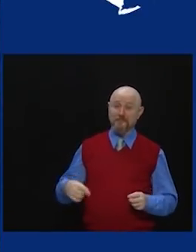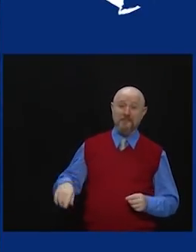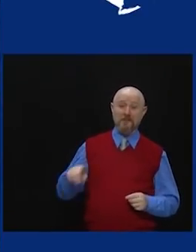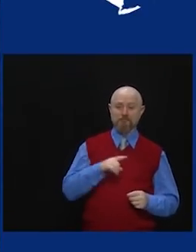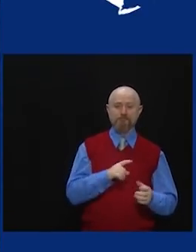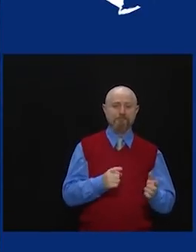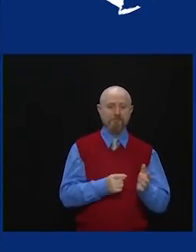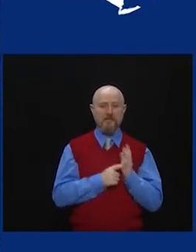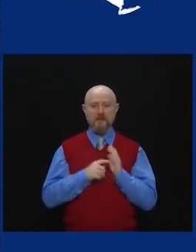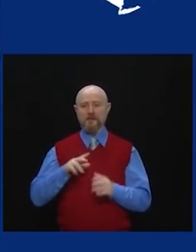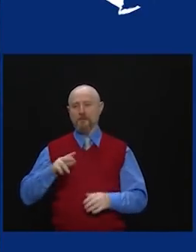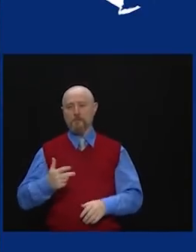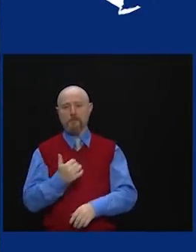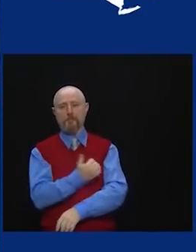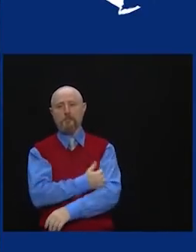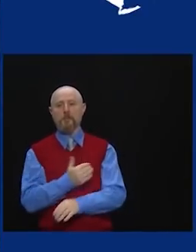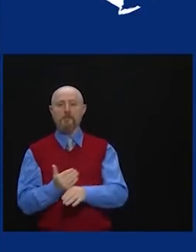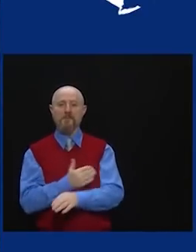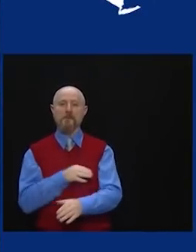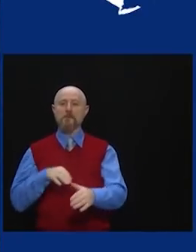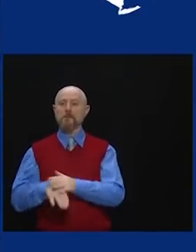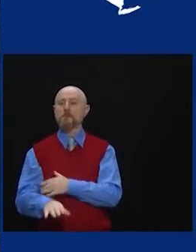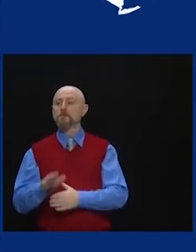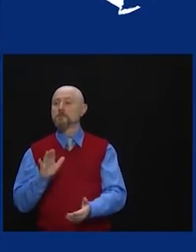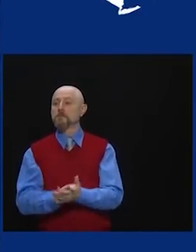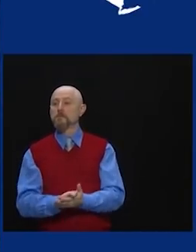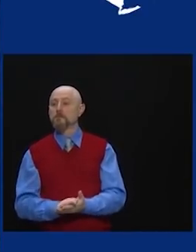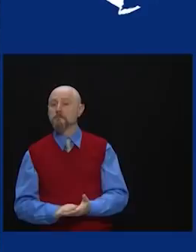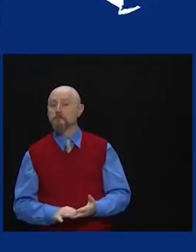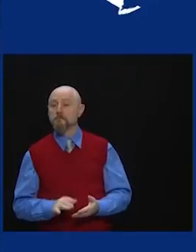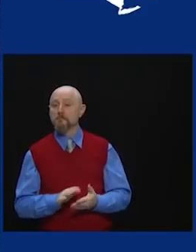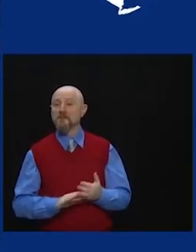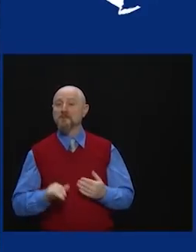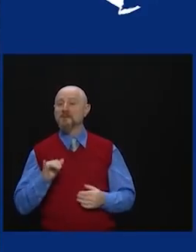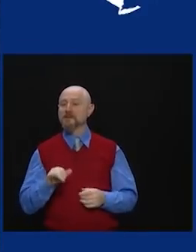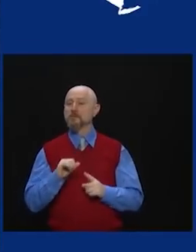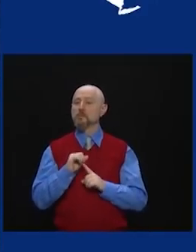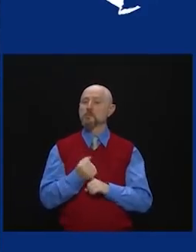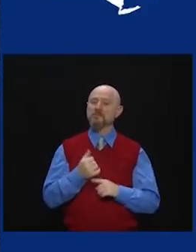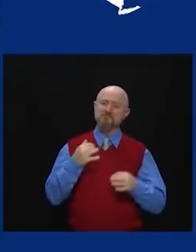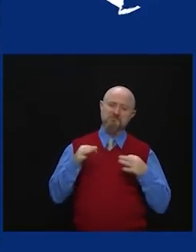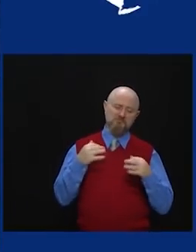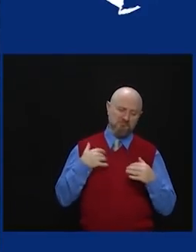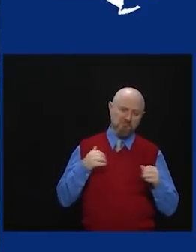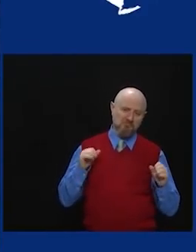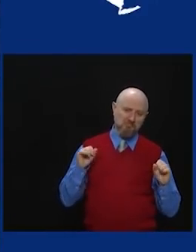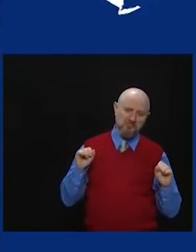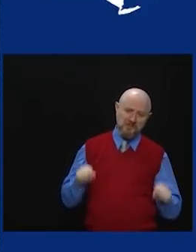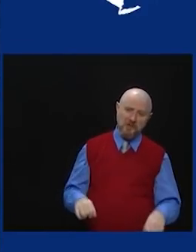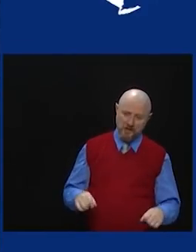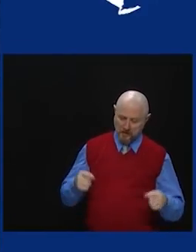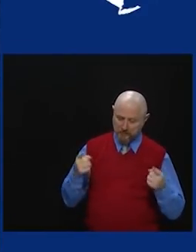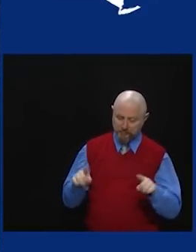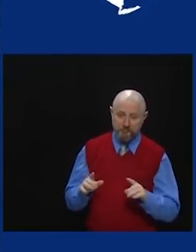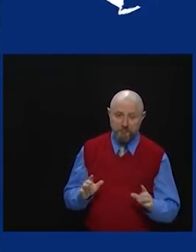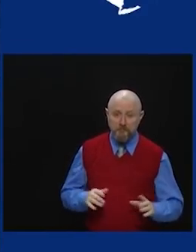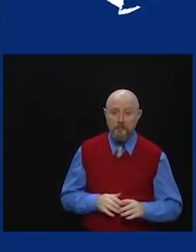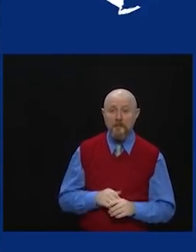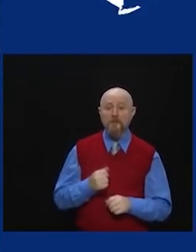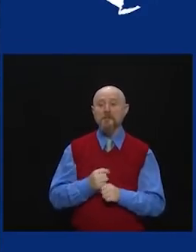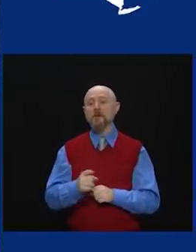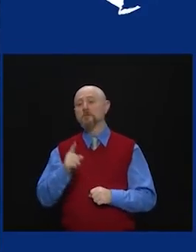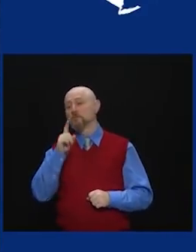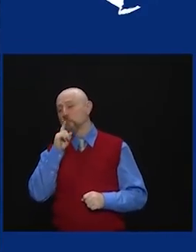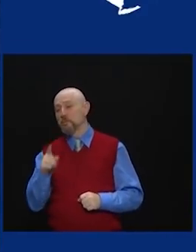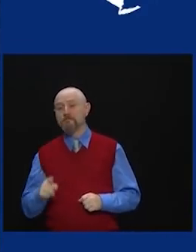scenario you described could possibly happen, but first of all, making sure that our students overall were vaccinated, and now many of them will